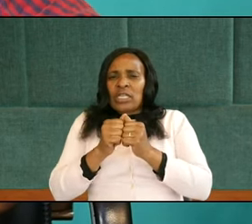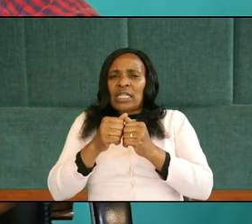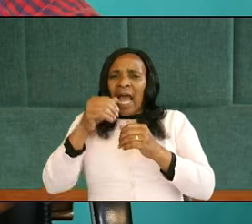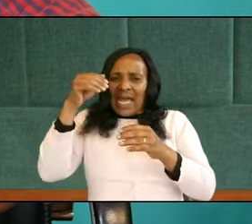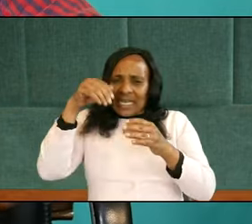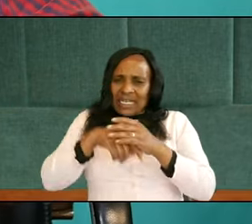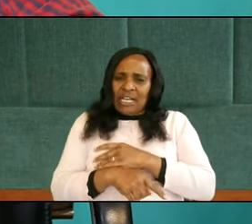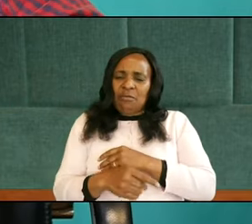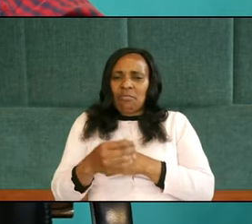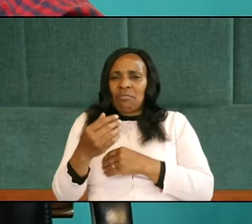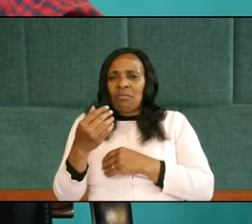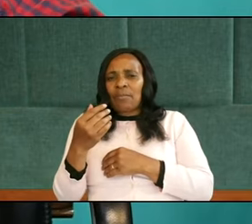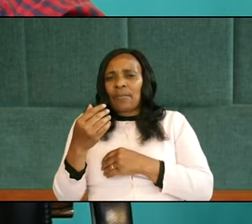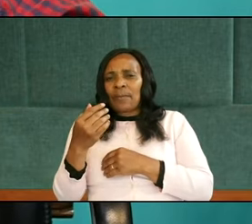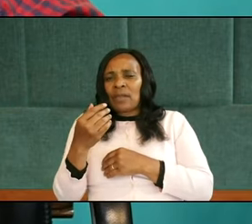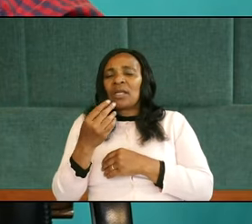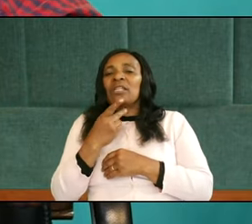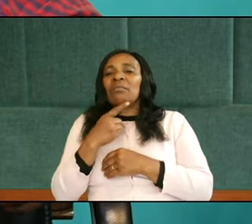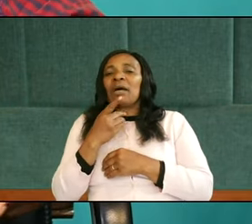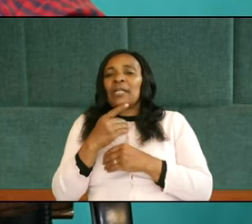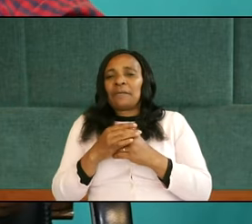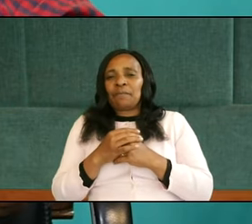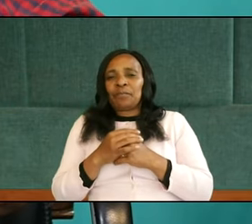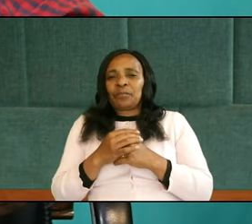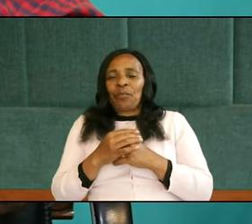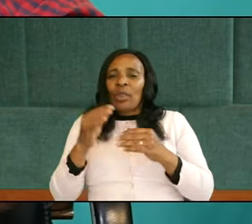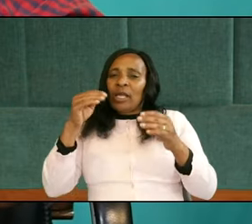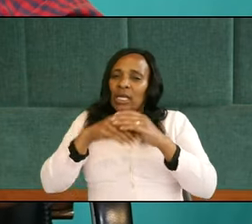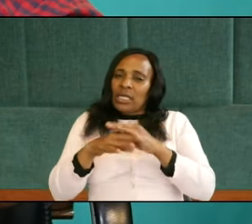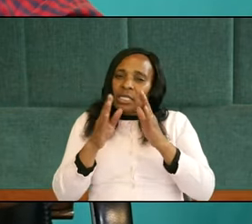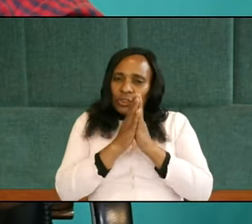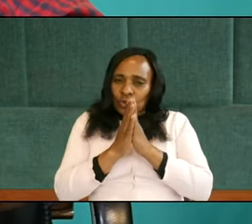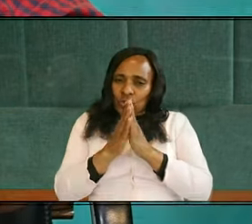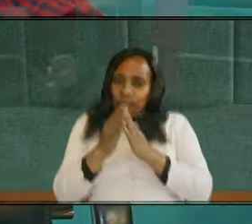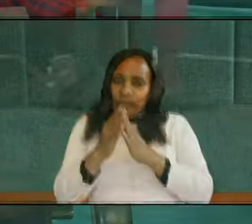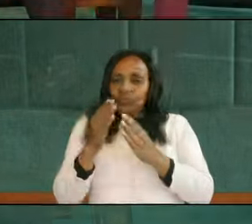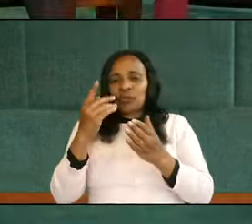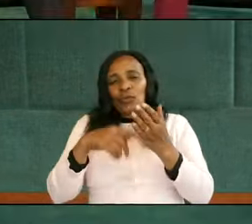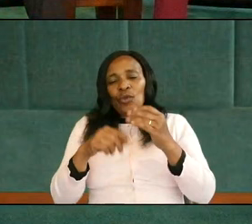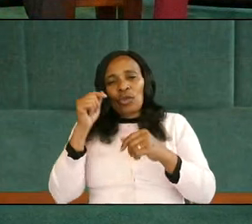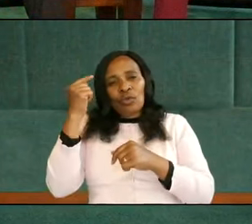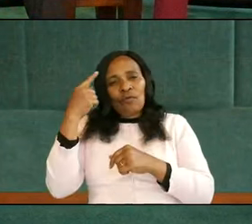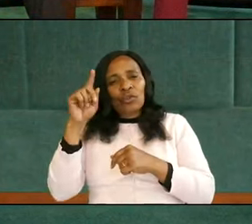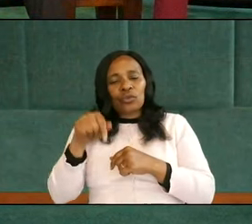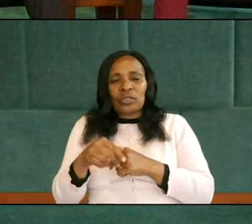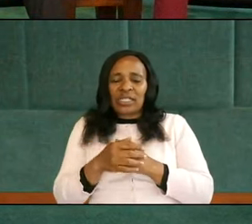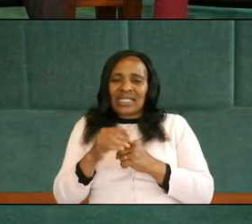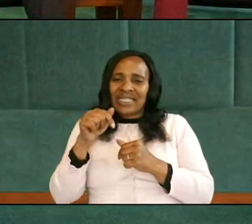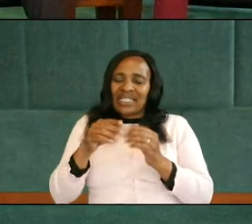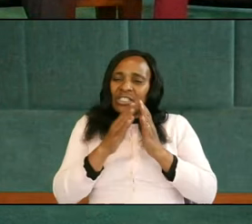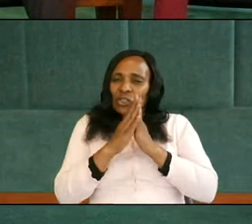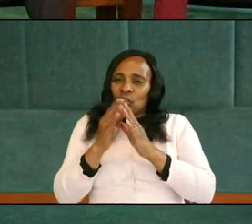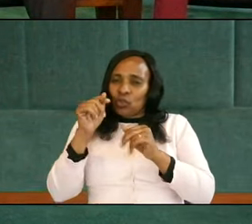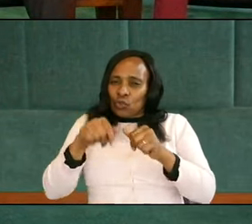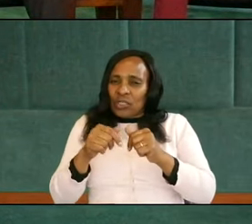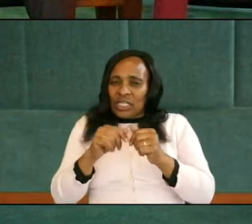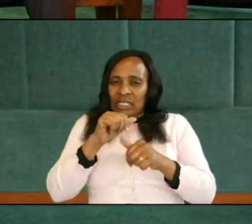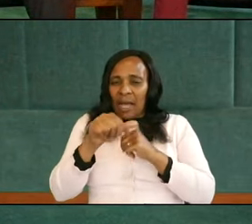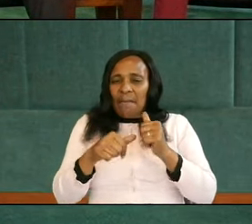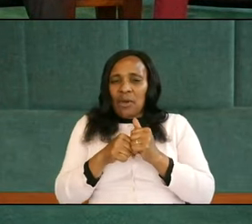of justice. Okay. You can take us right into the story for today. So the story today is